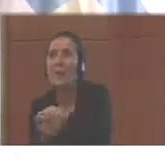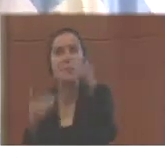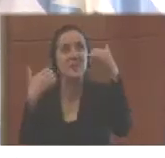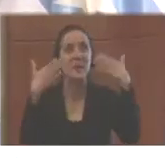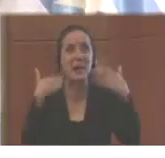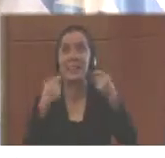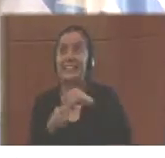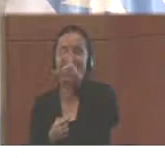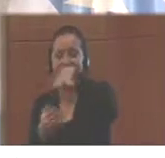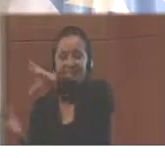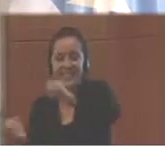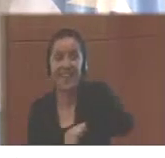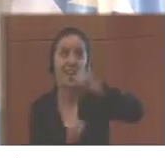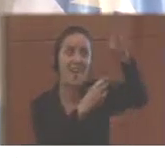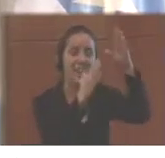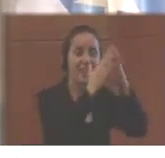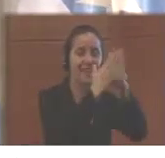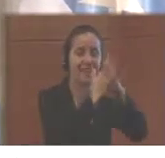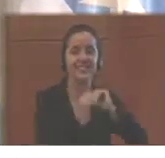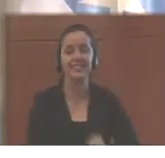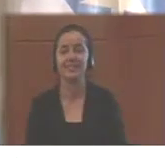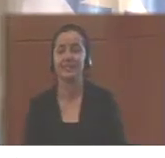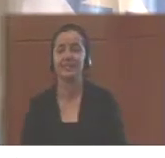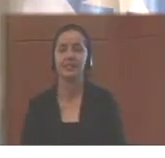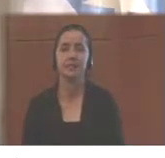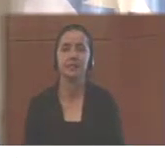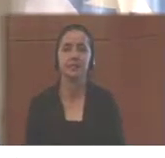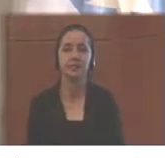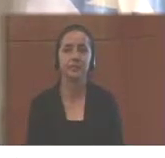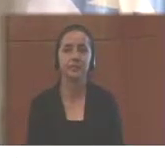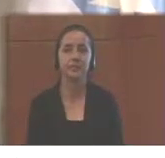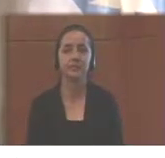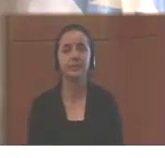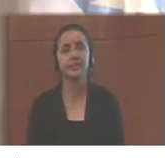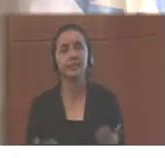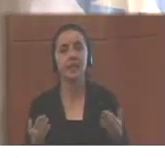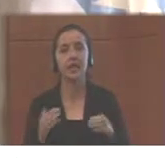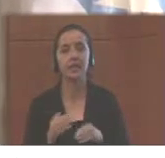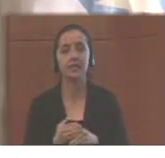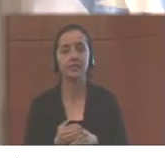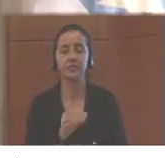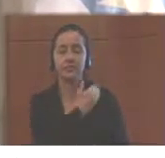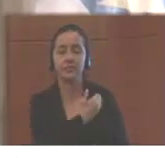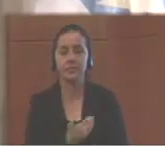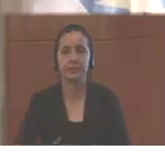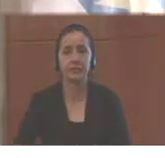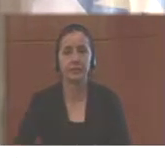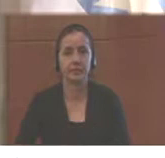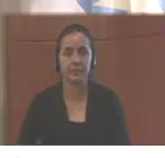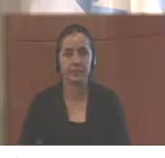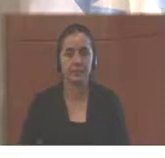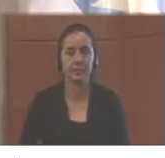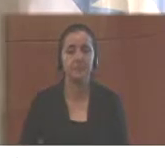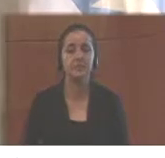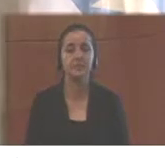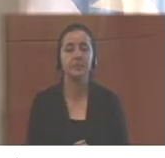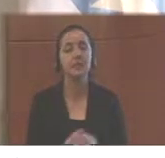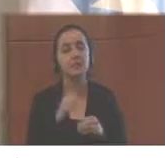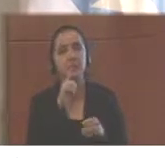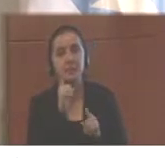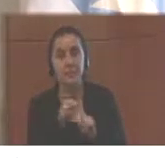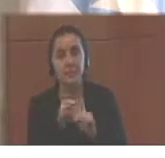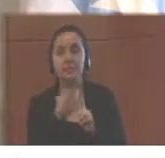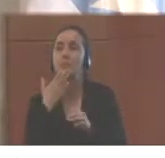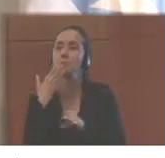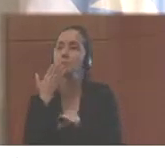of the Republic of Trinidad and Tobago wishes to thank the UN ISDR Regional Office and the government and people of